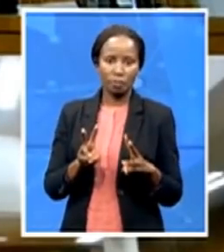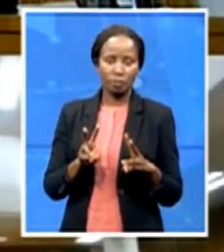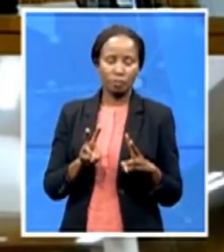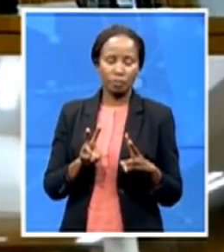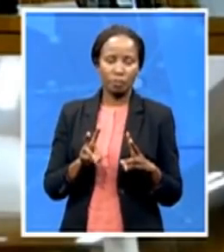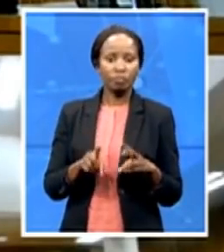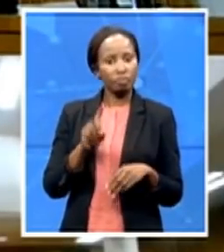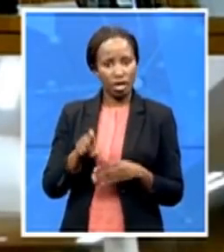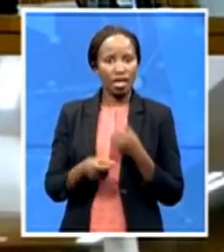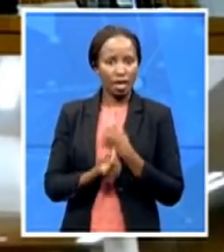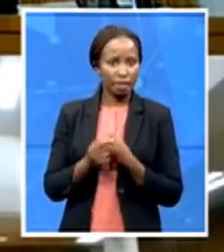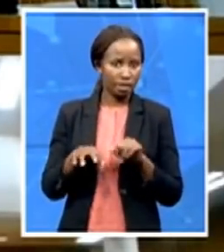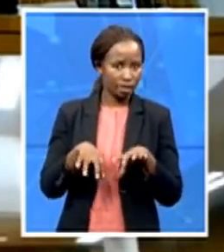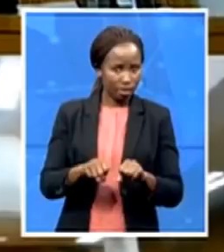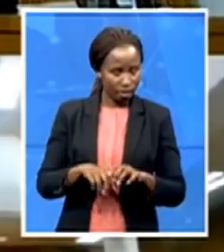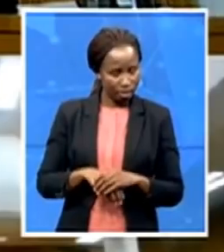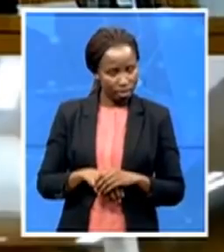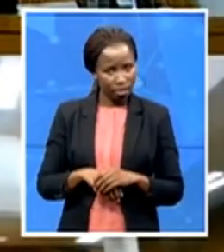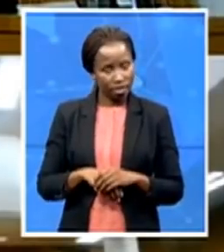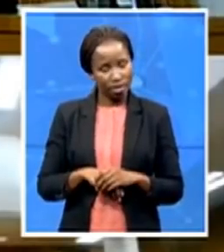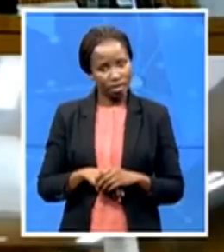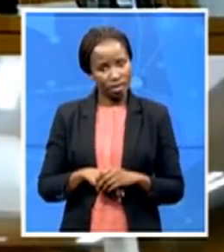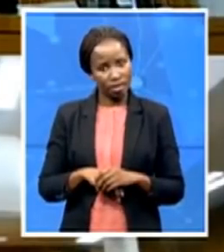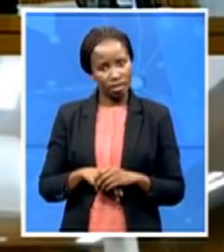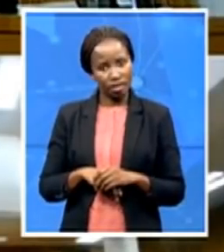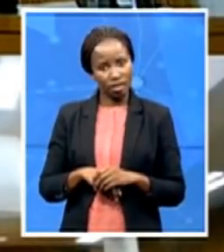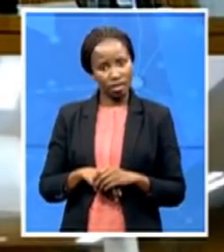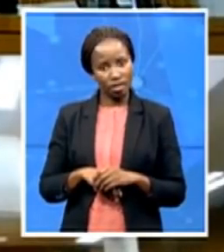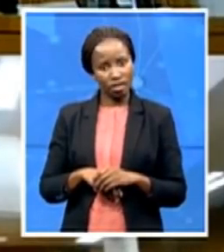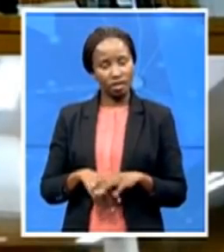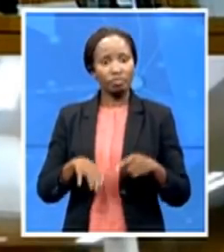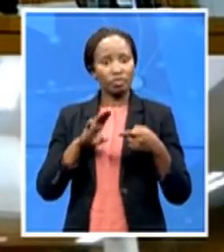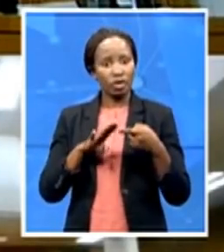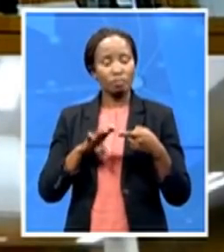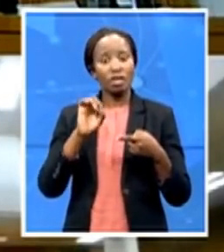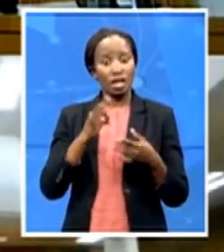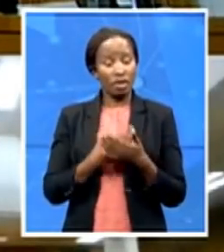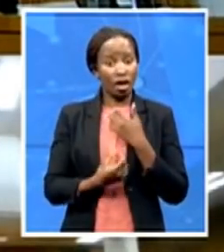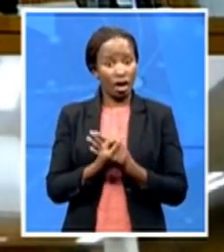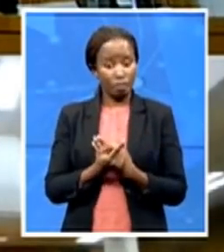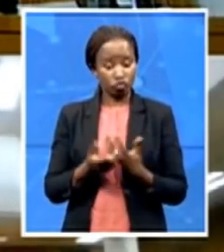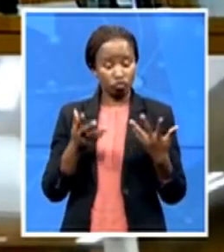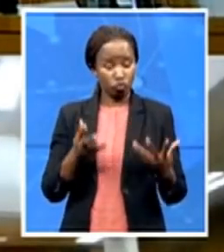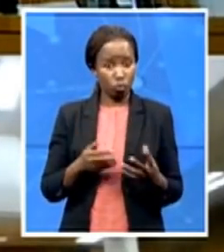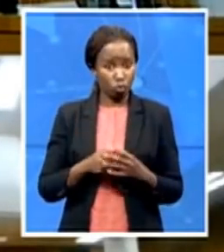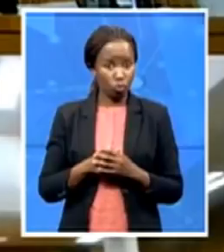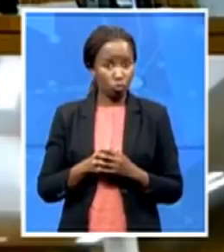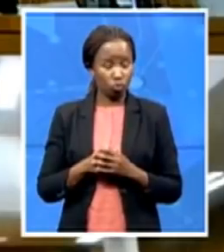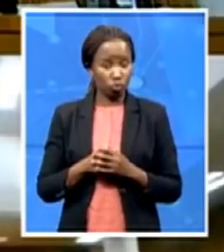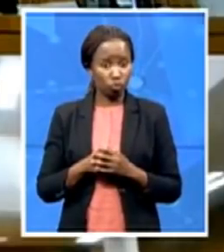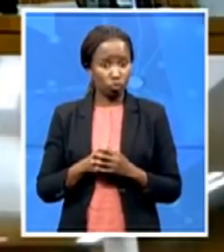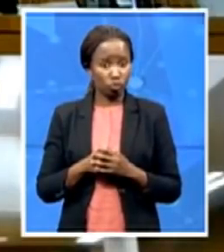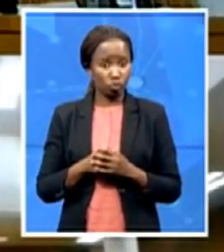decide, firstly, when defining the circumstances in which an office bearer may be removed,